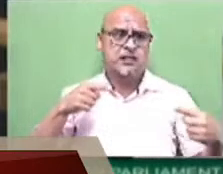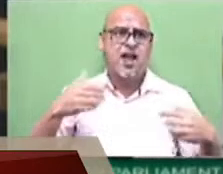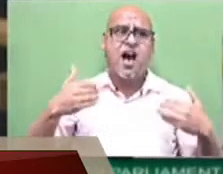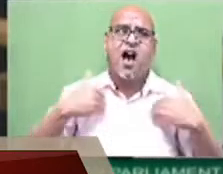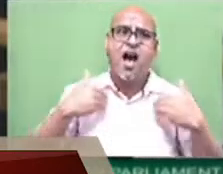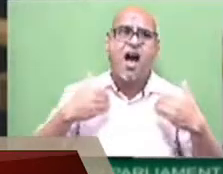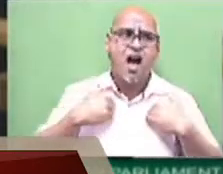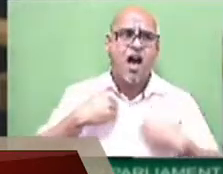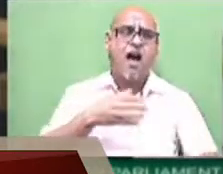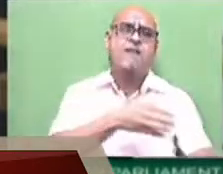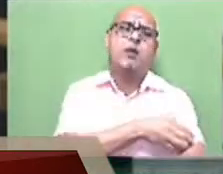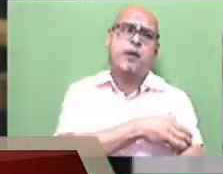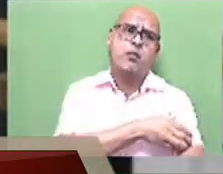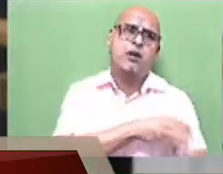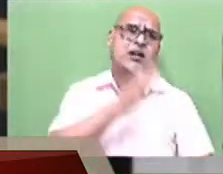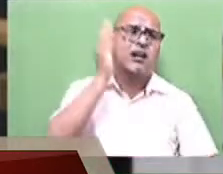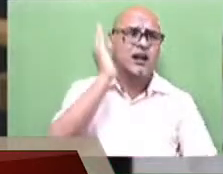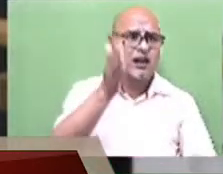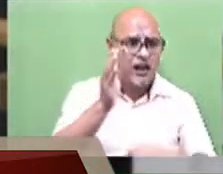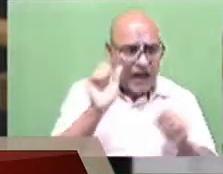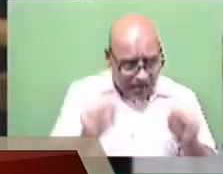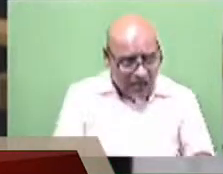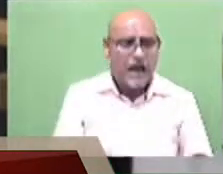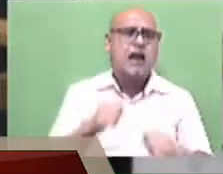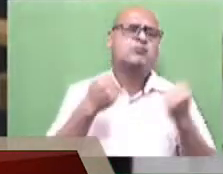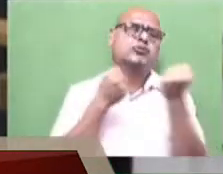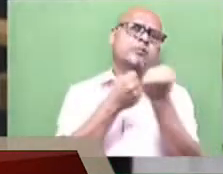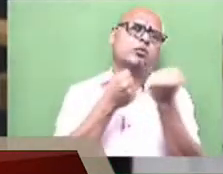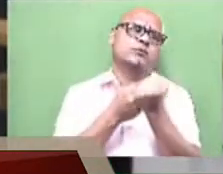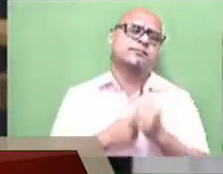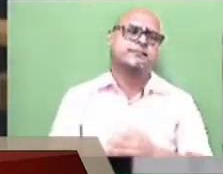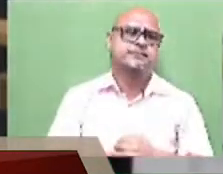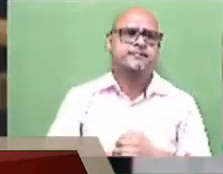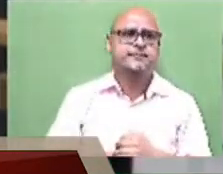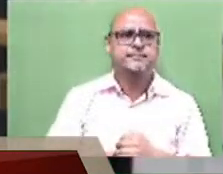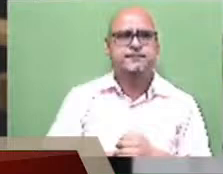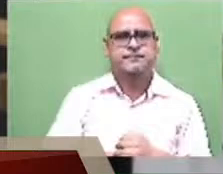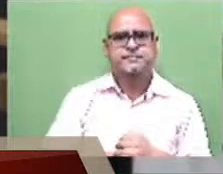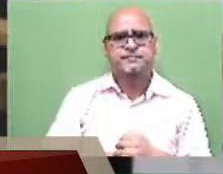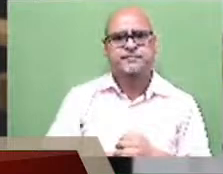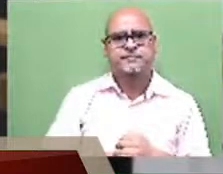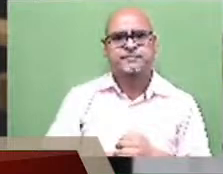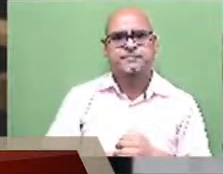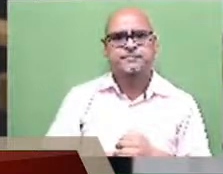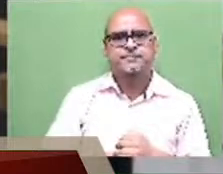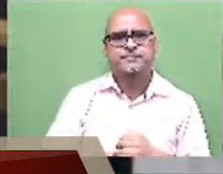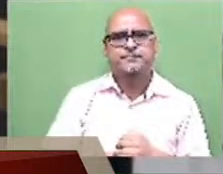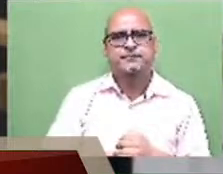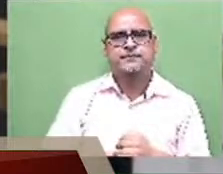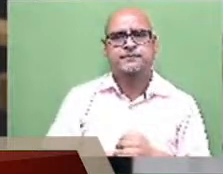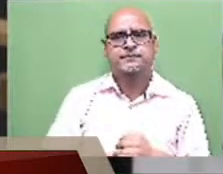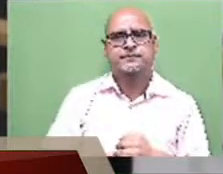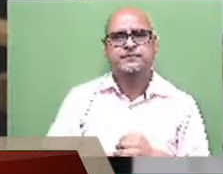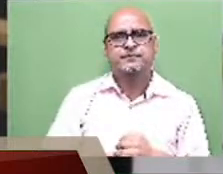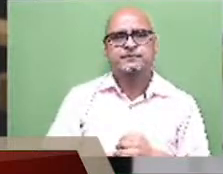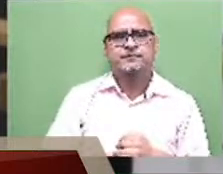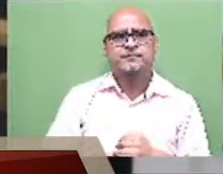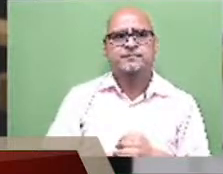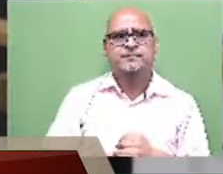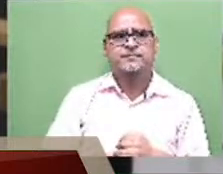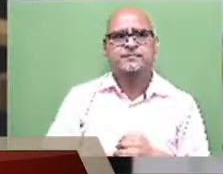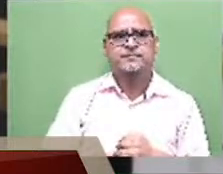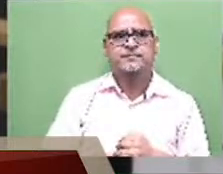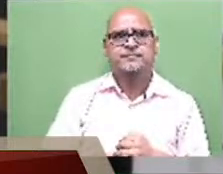population to protect themselves from this deadly virus. Now, Madam President, there are so many